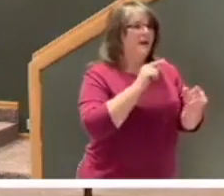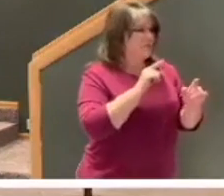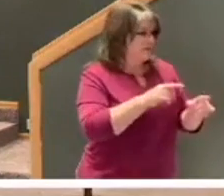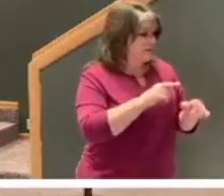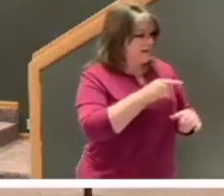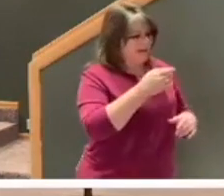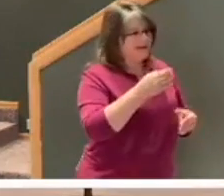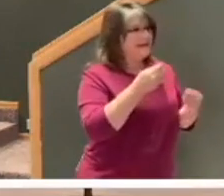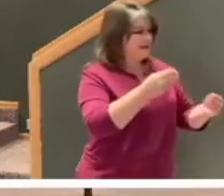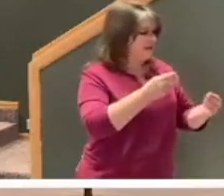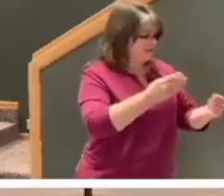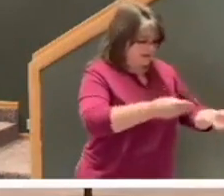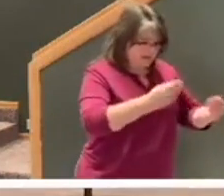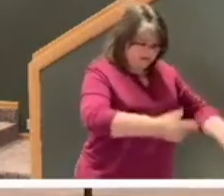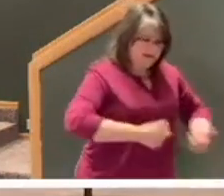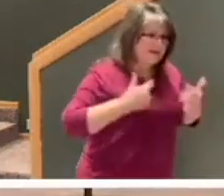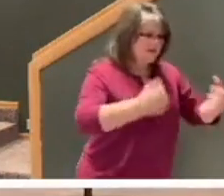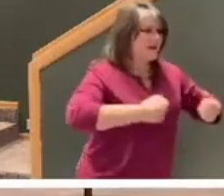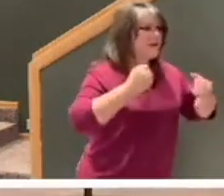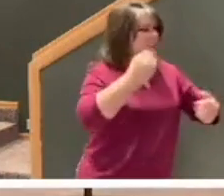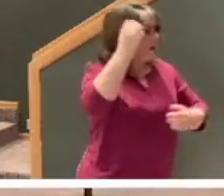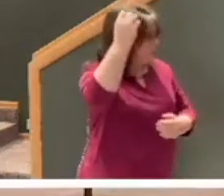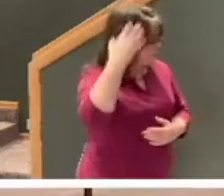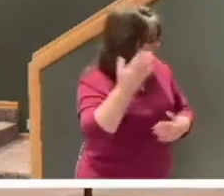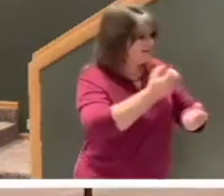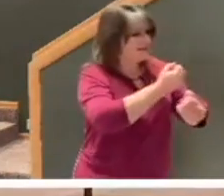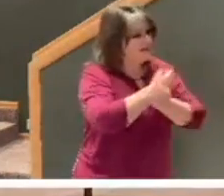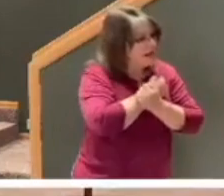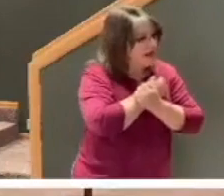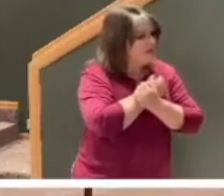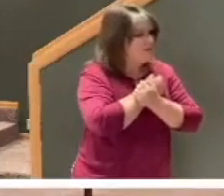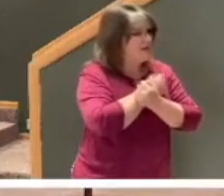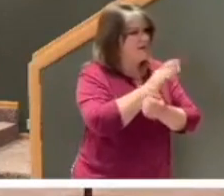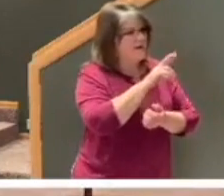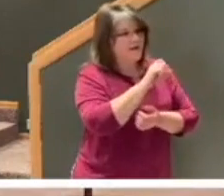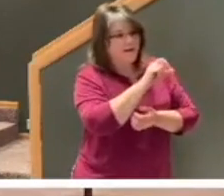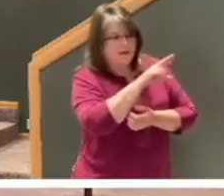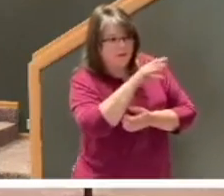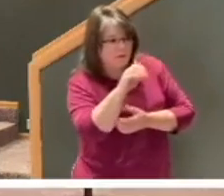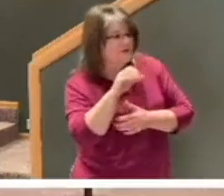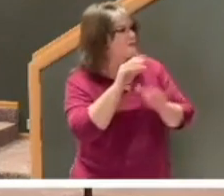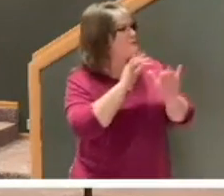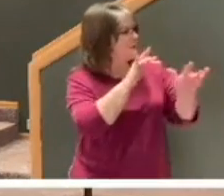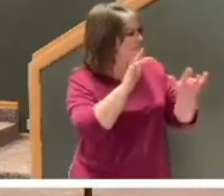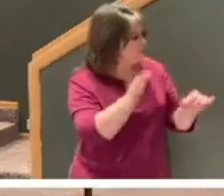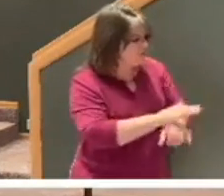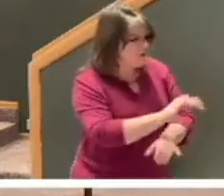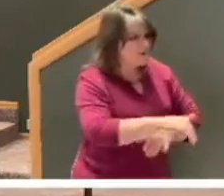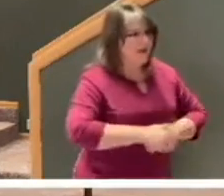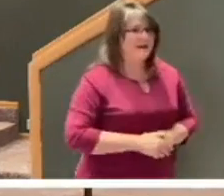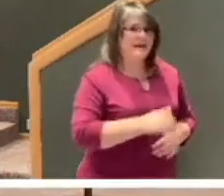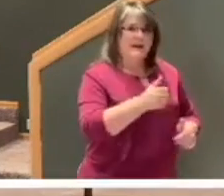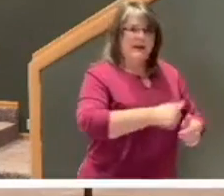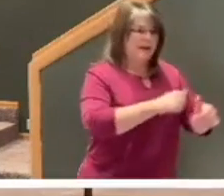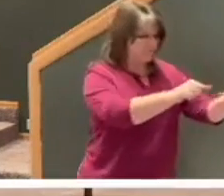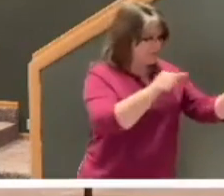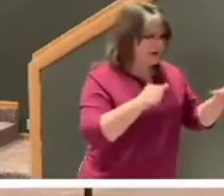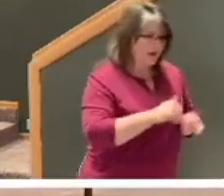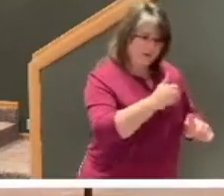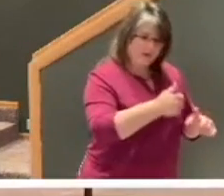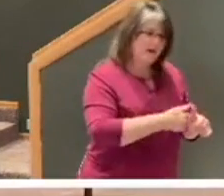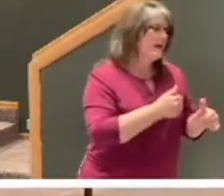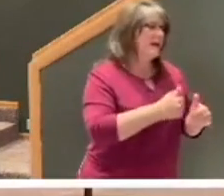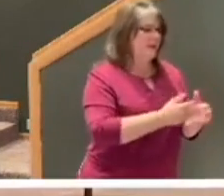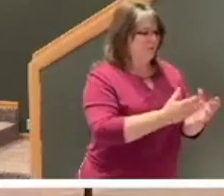he gives life and power and grace and love and resource and mercy to fill. Every area, every